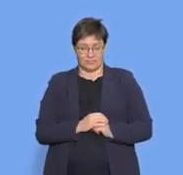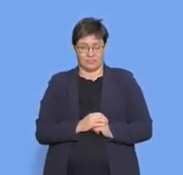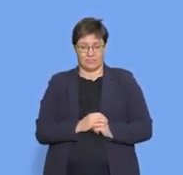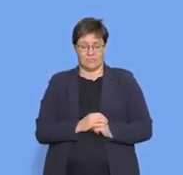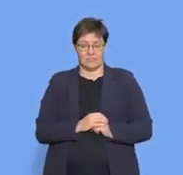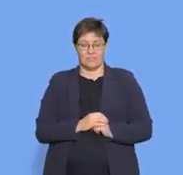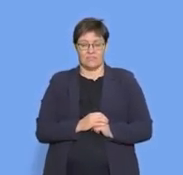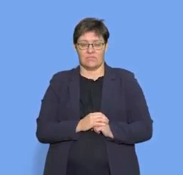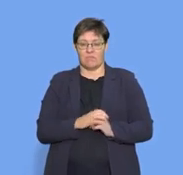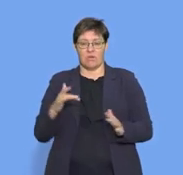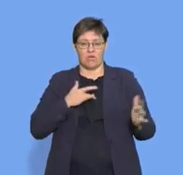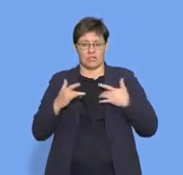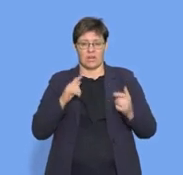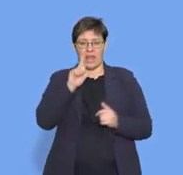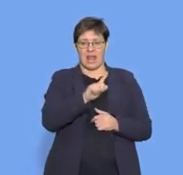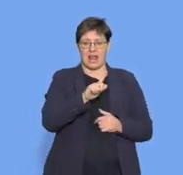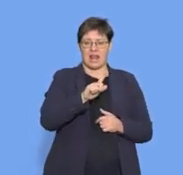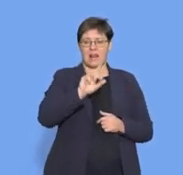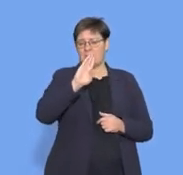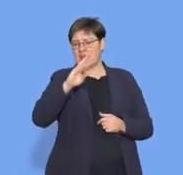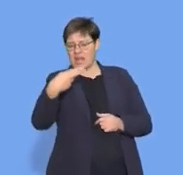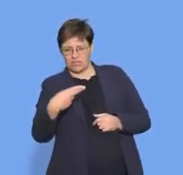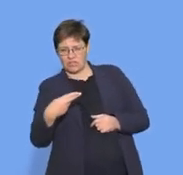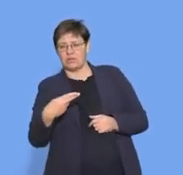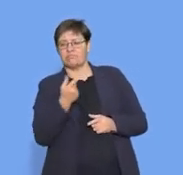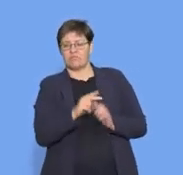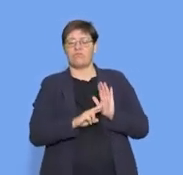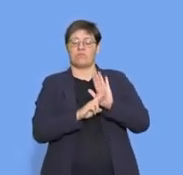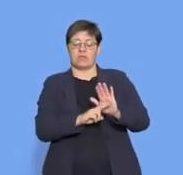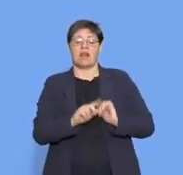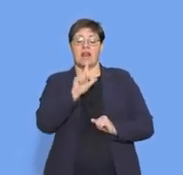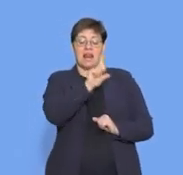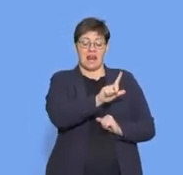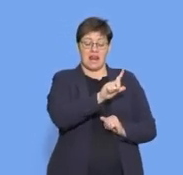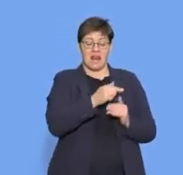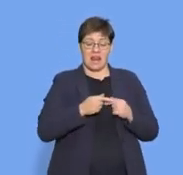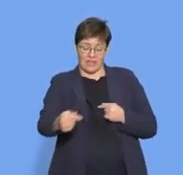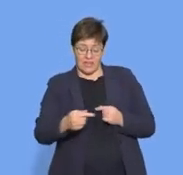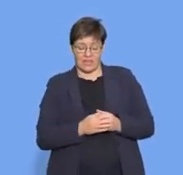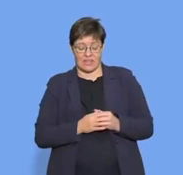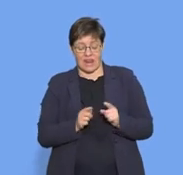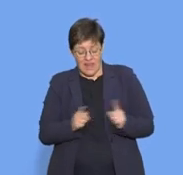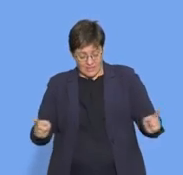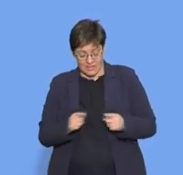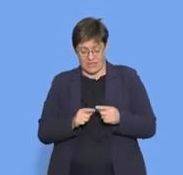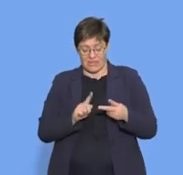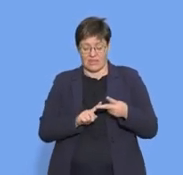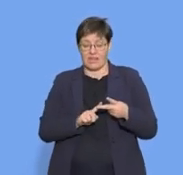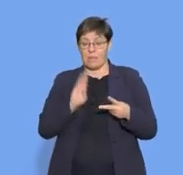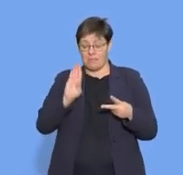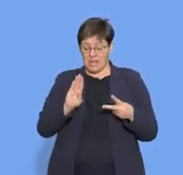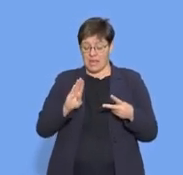height, into the formula. So just in case you're worried about the L's, B's, and H's, they represent length, breadth, and